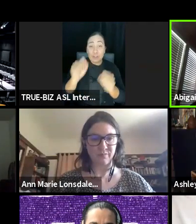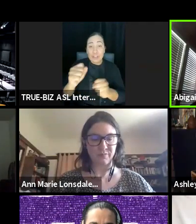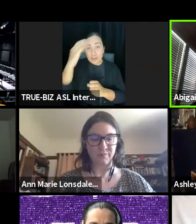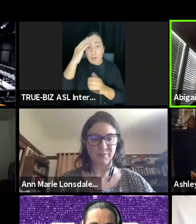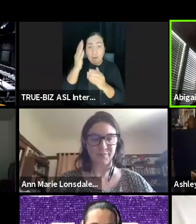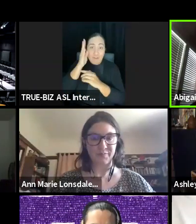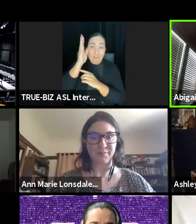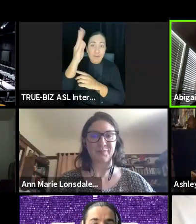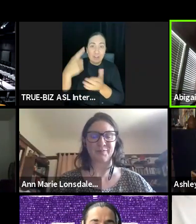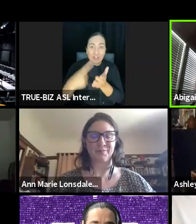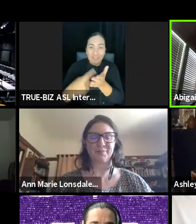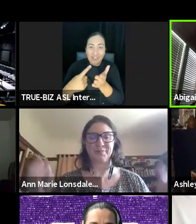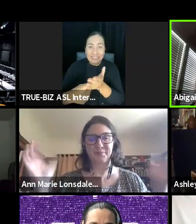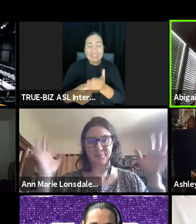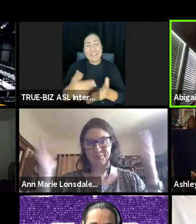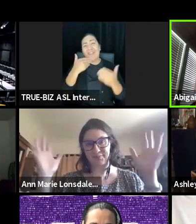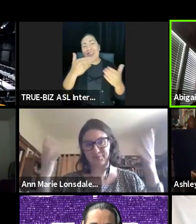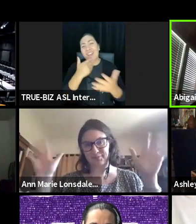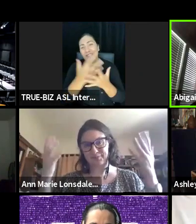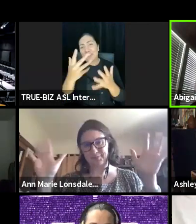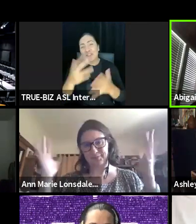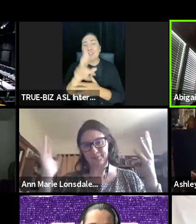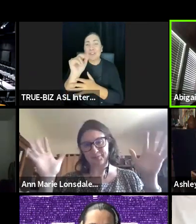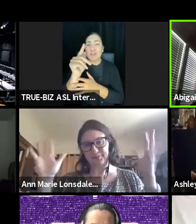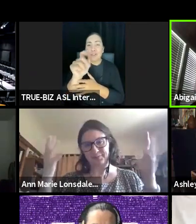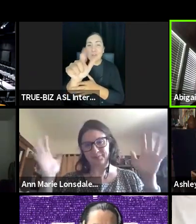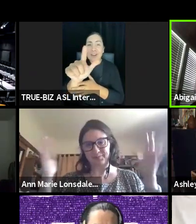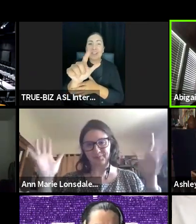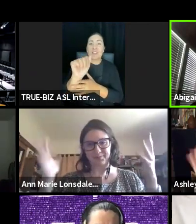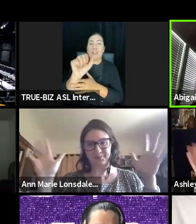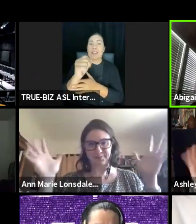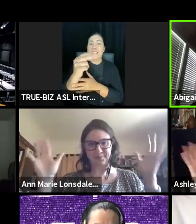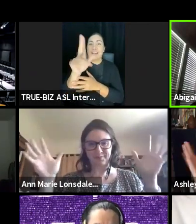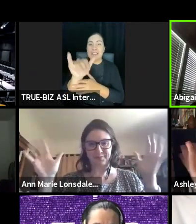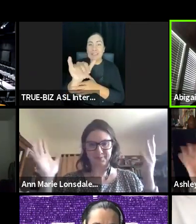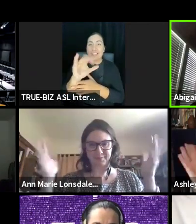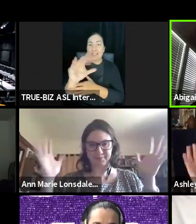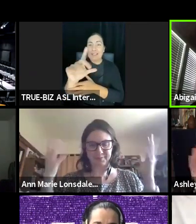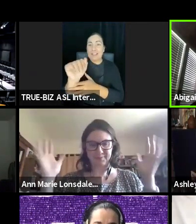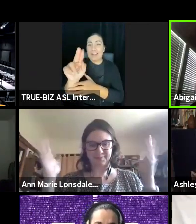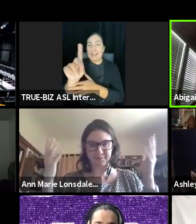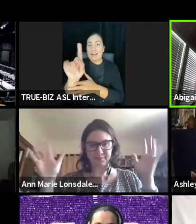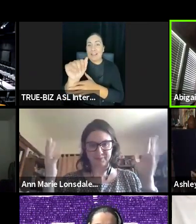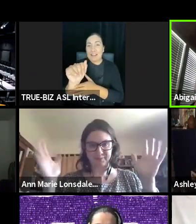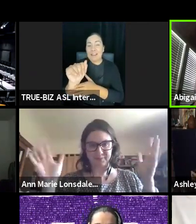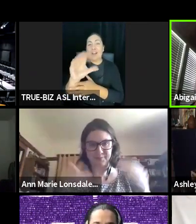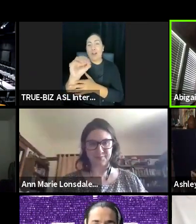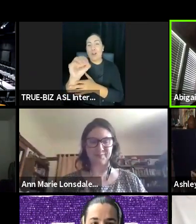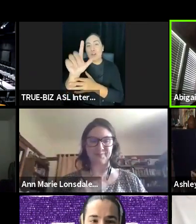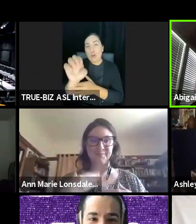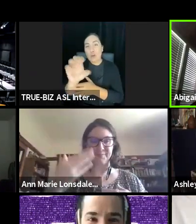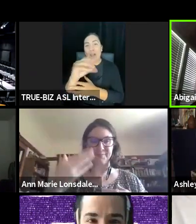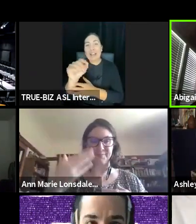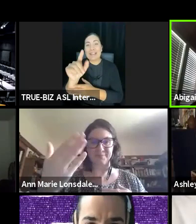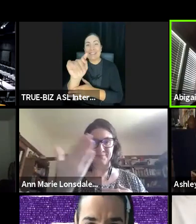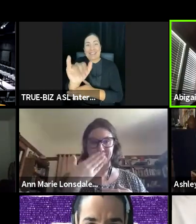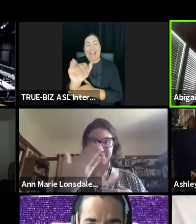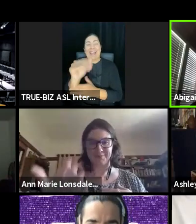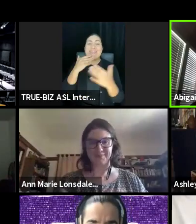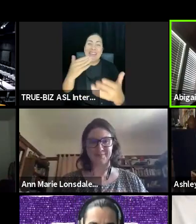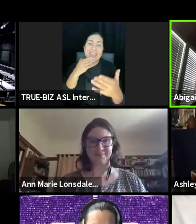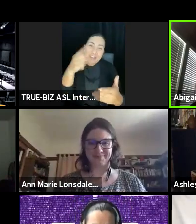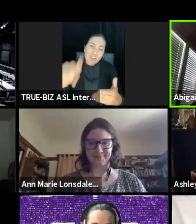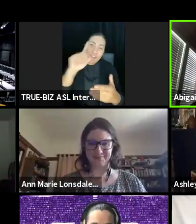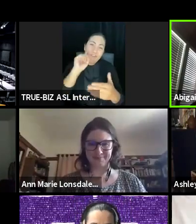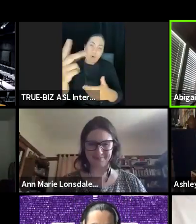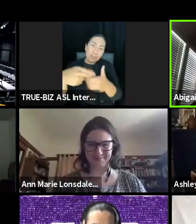Rachel Spencer-Hewitt, Claudia Alick, Ashley Hanson, Cole Alvis, and Ty Defoe. And thank you for spending time with us